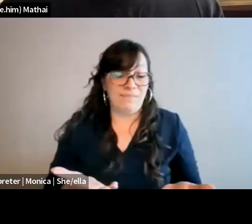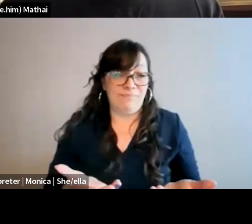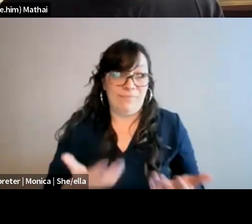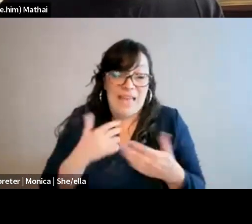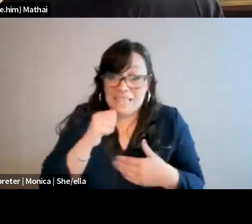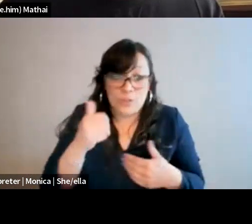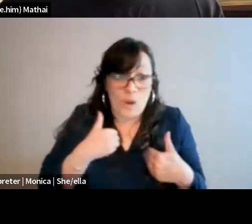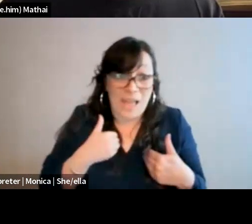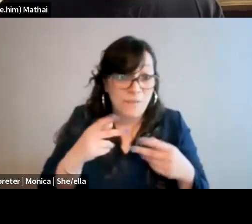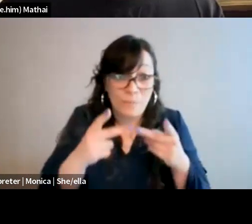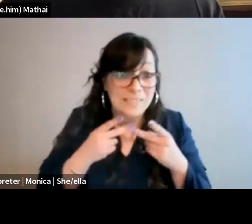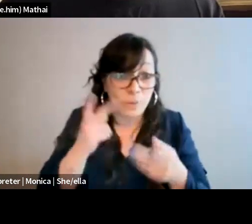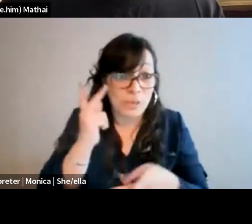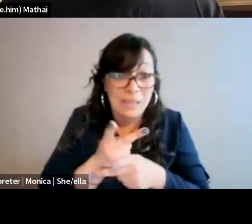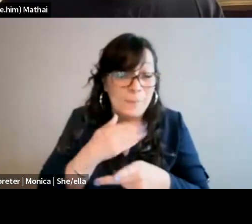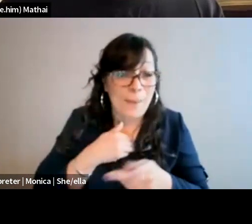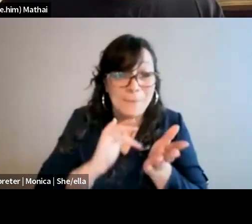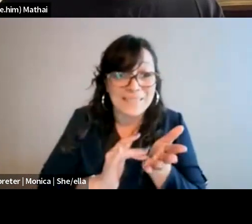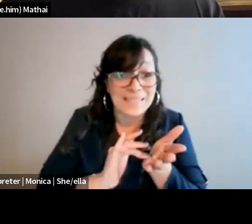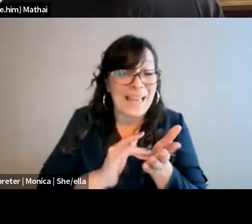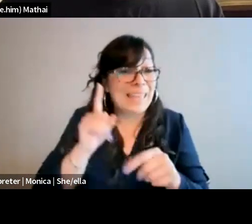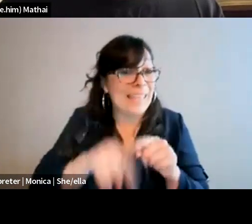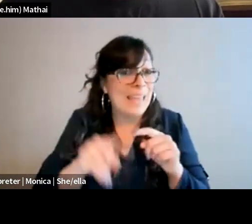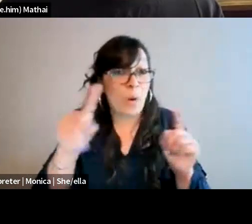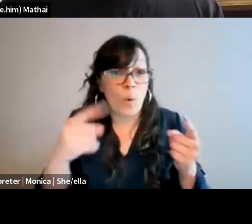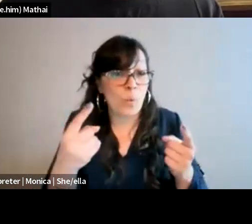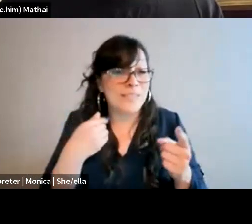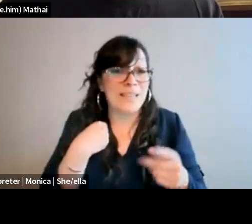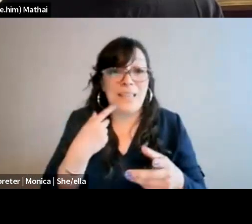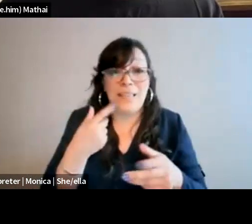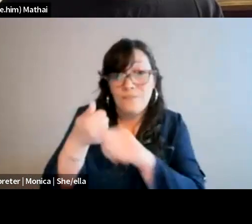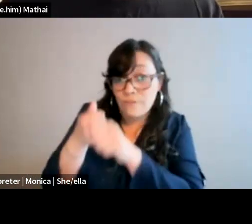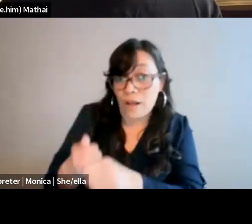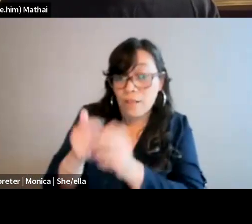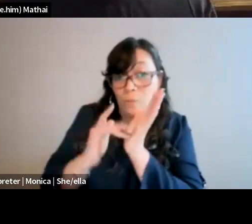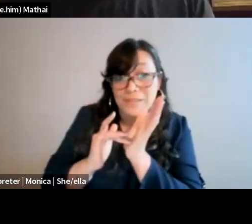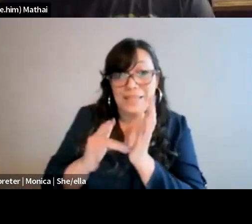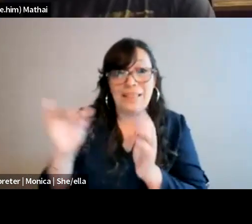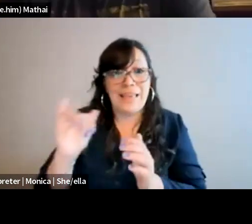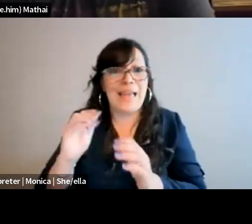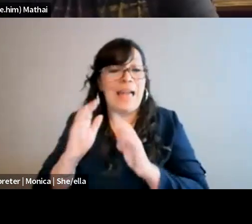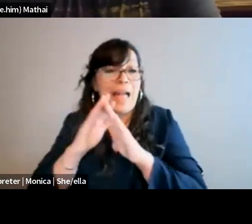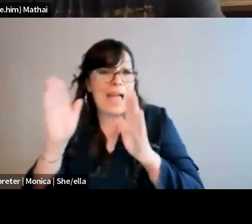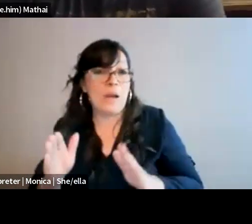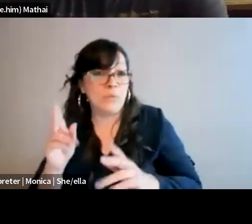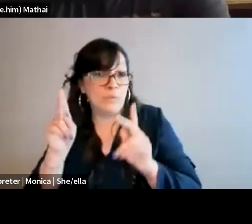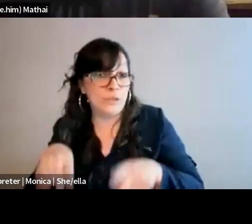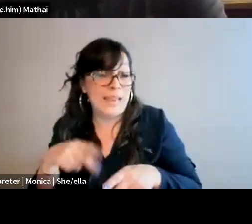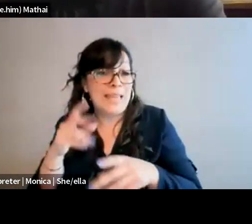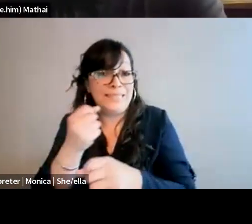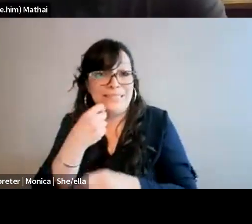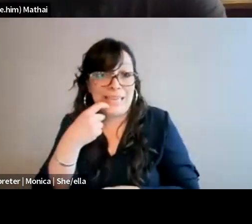don't have a place to store my medication. And I can't always do medication adherence policies like a house person and take it every 2 hours